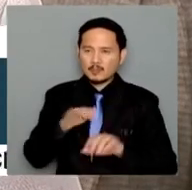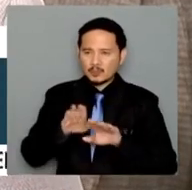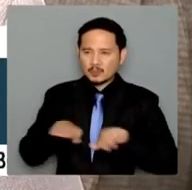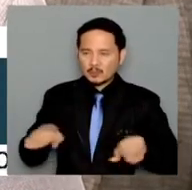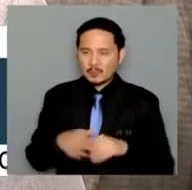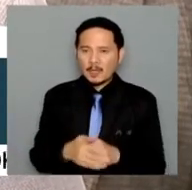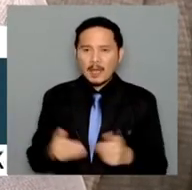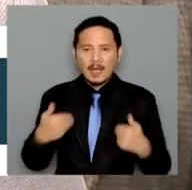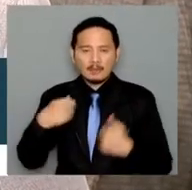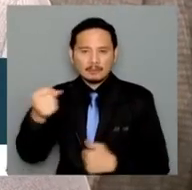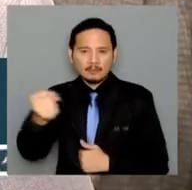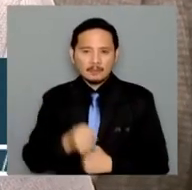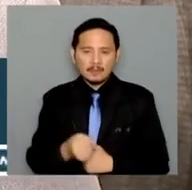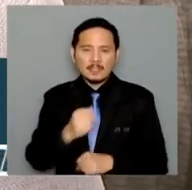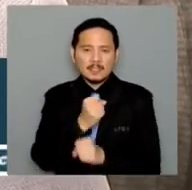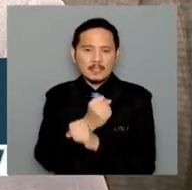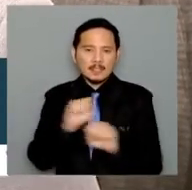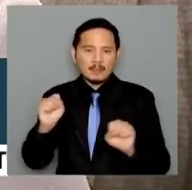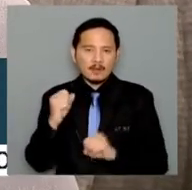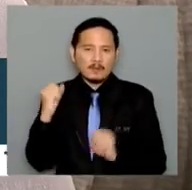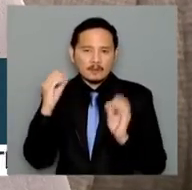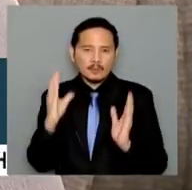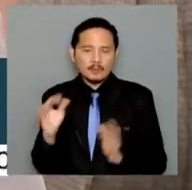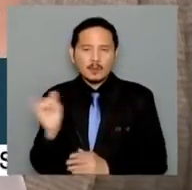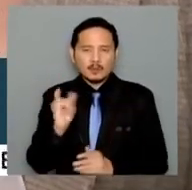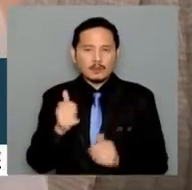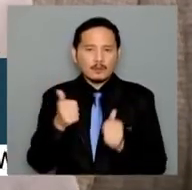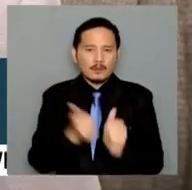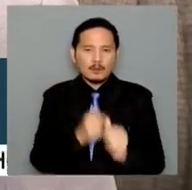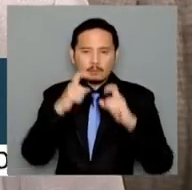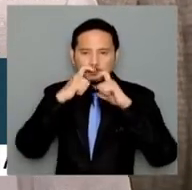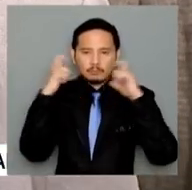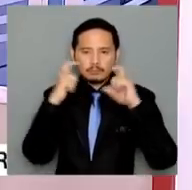schools and let's follow the minimum public health standards.